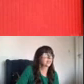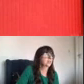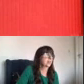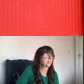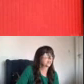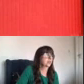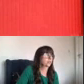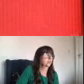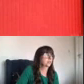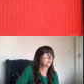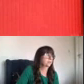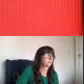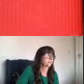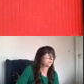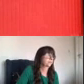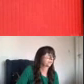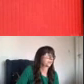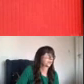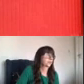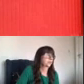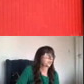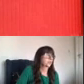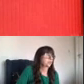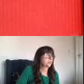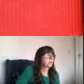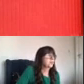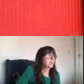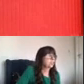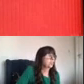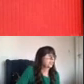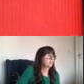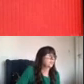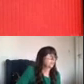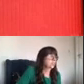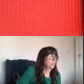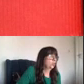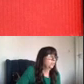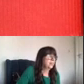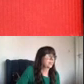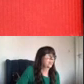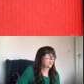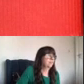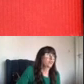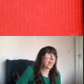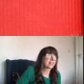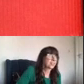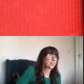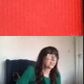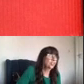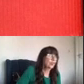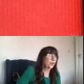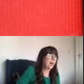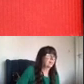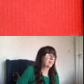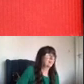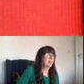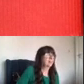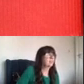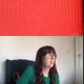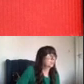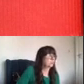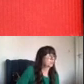so we have to use other identities to access our rights. So my PhD is obviously law-based, and therefore I had to study the